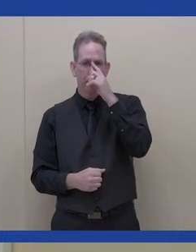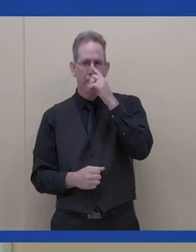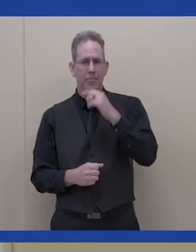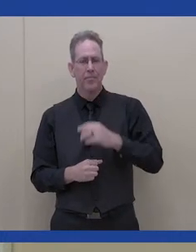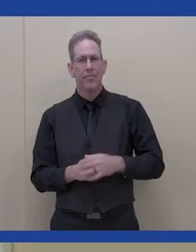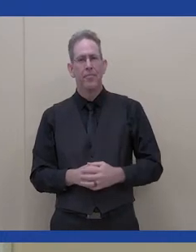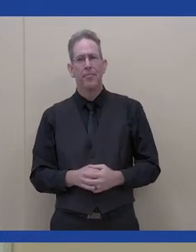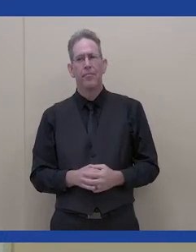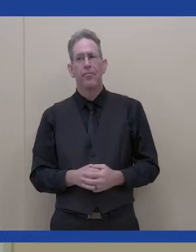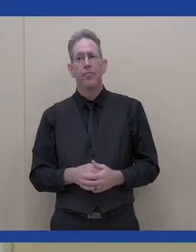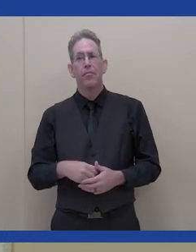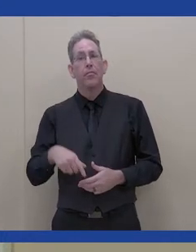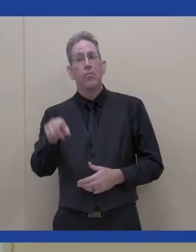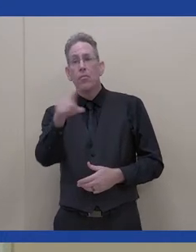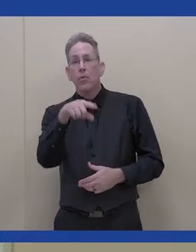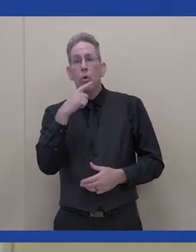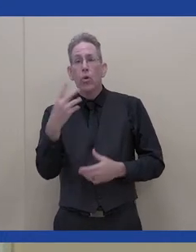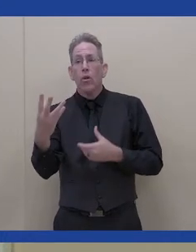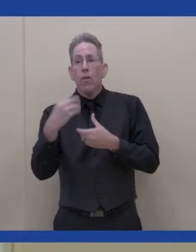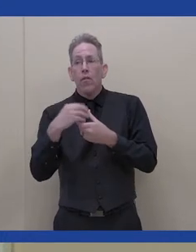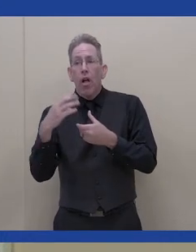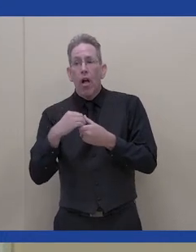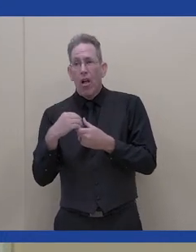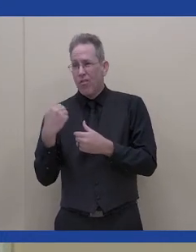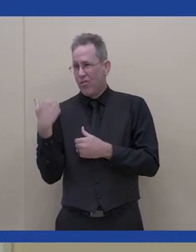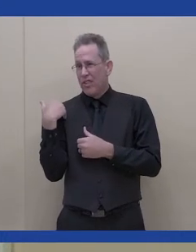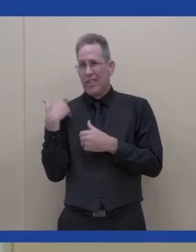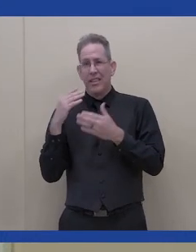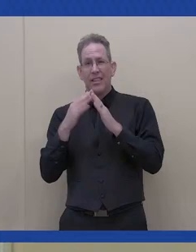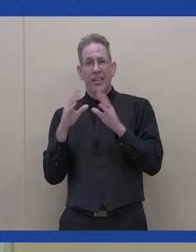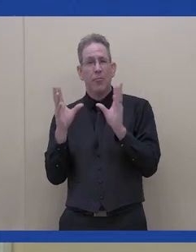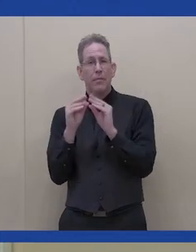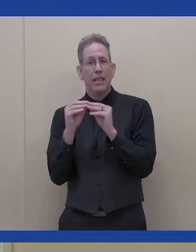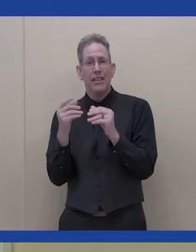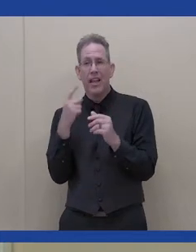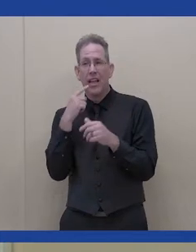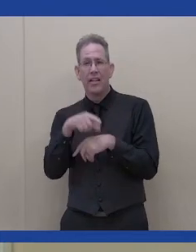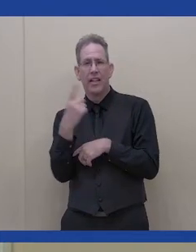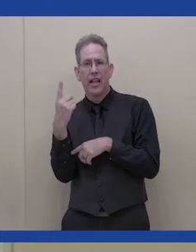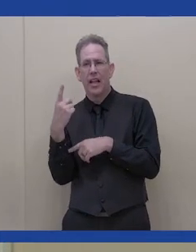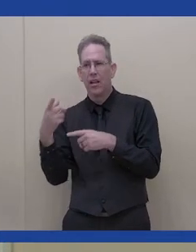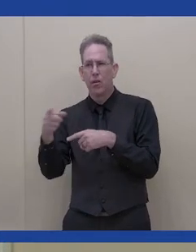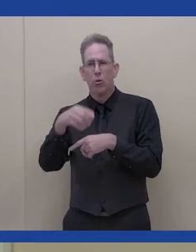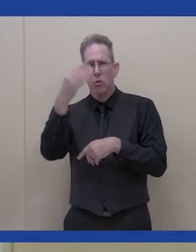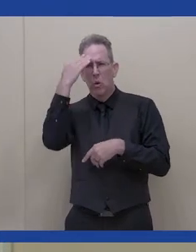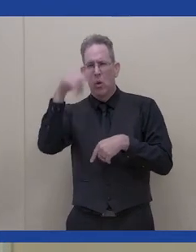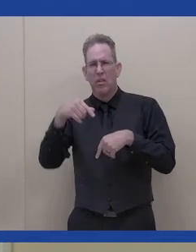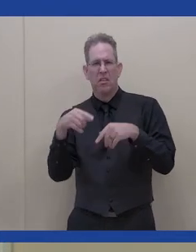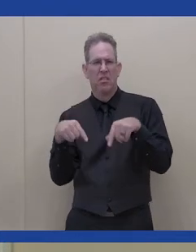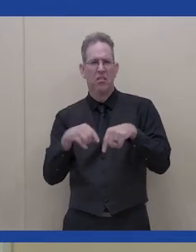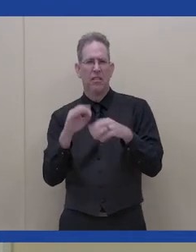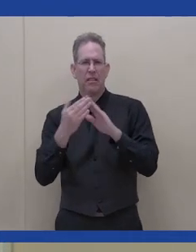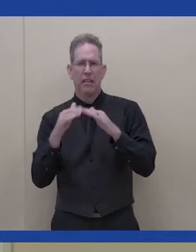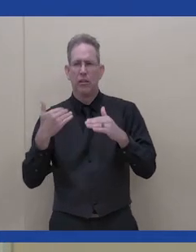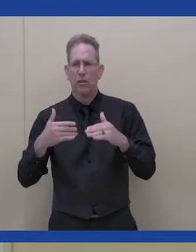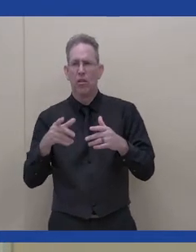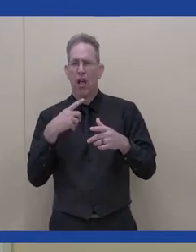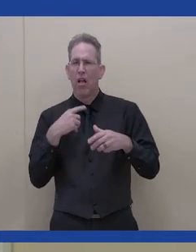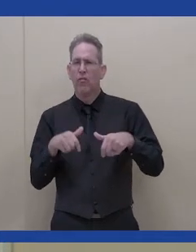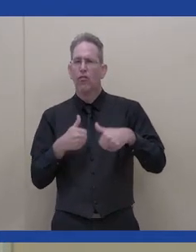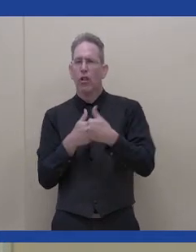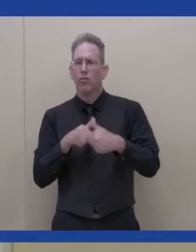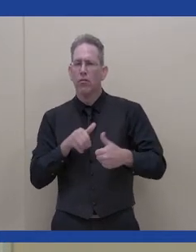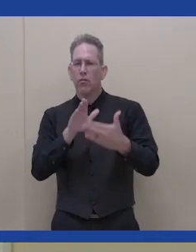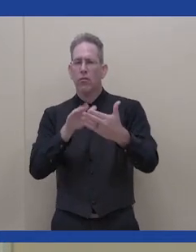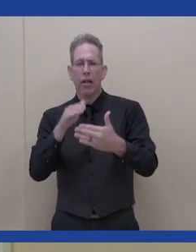Everyone who ran for office on town meeting day knew that our community would be faced with pressing challenges, as well as immense opportunities